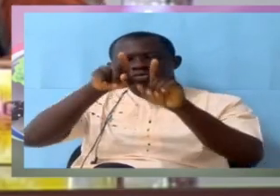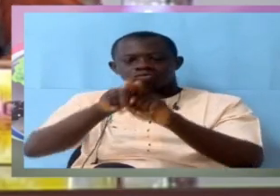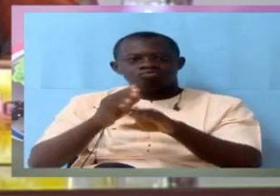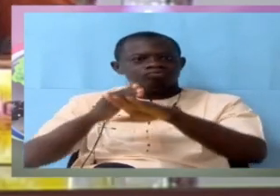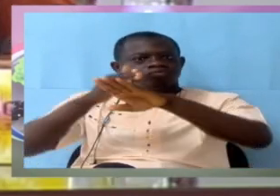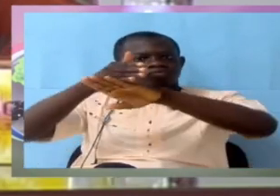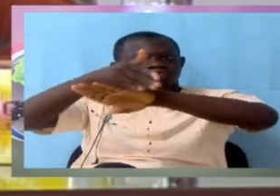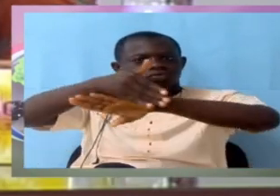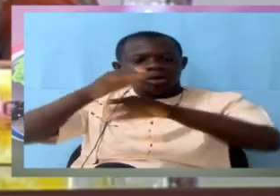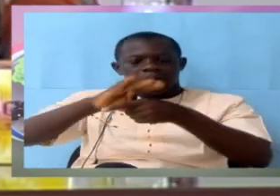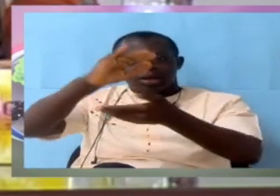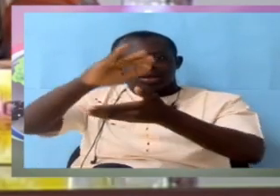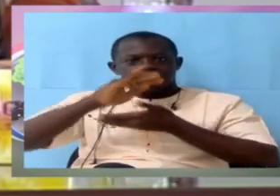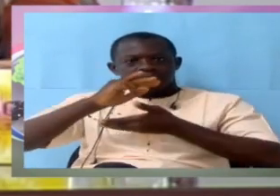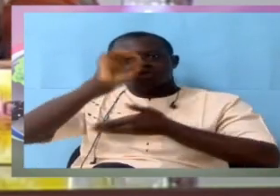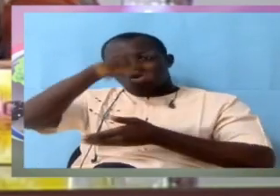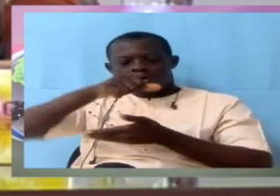medication?